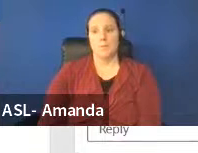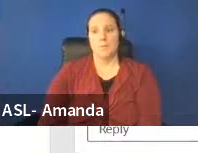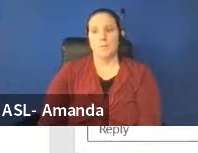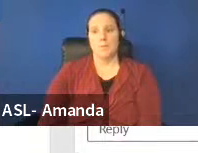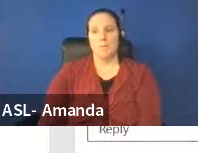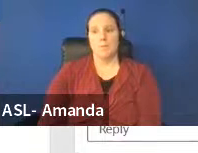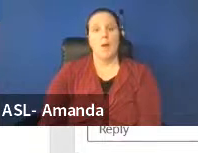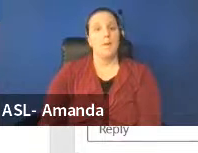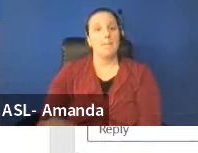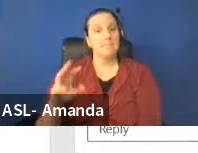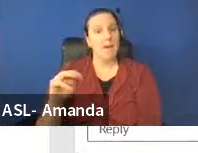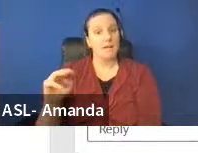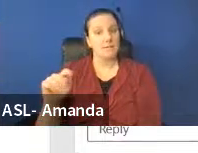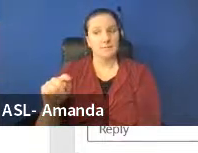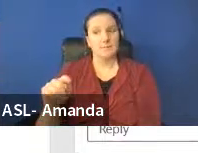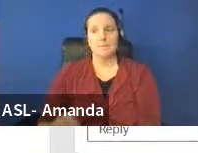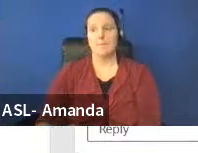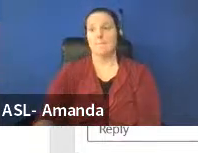Matt.